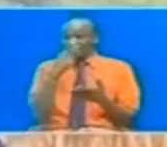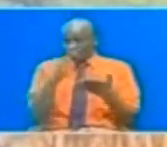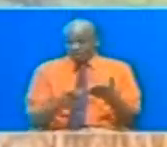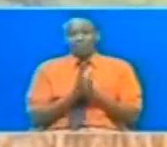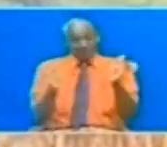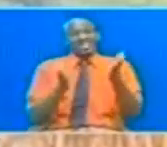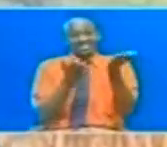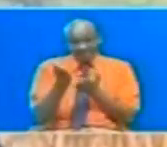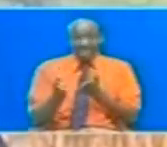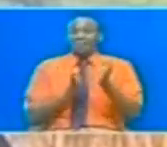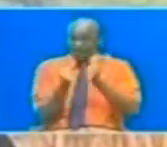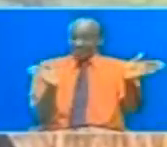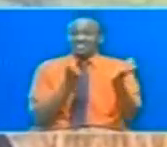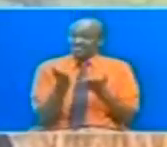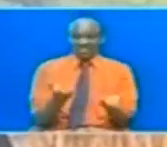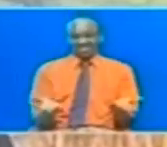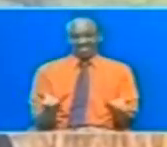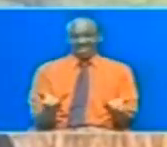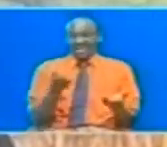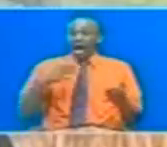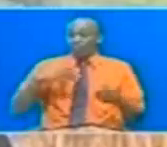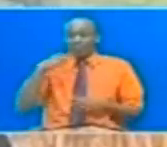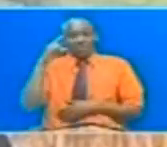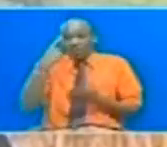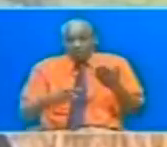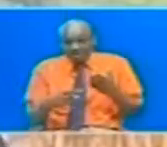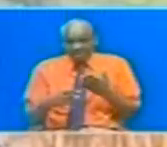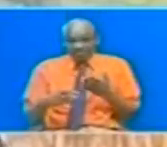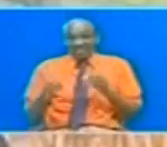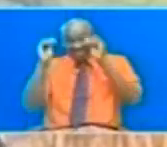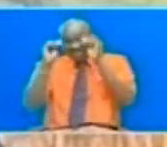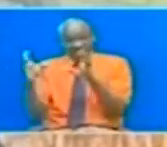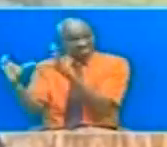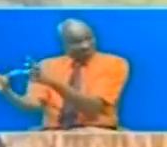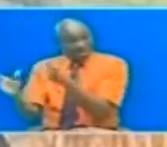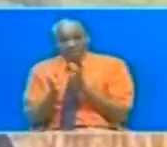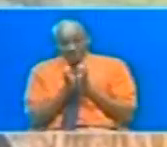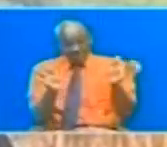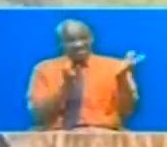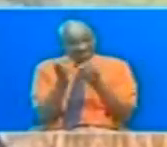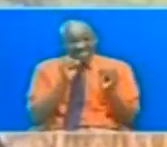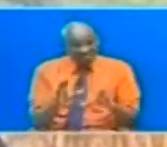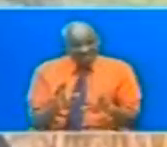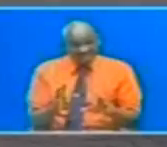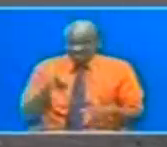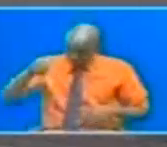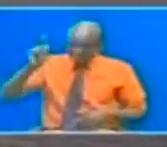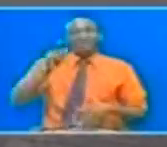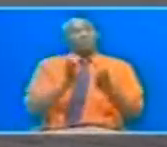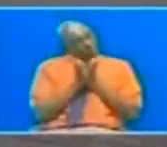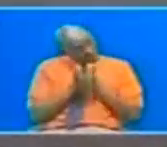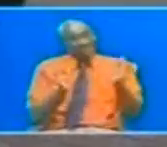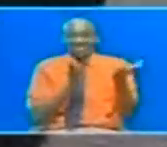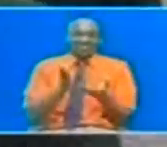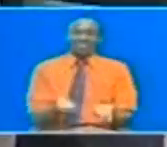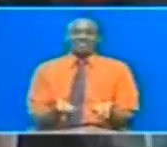servants. Eh? There has been this thinking that teachers are not public servants. They are. You are